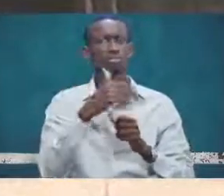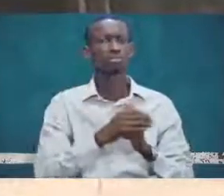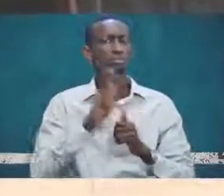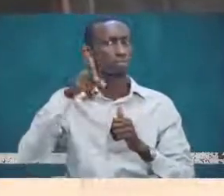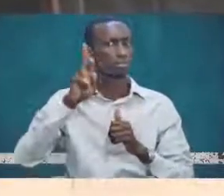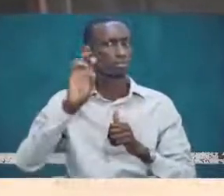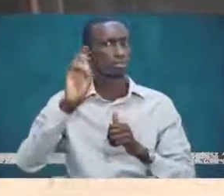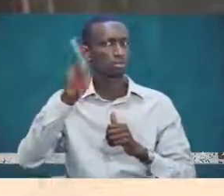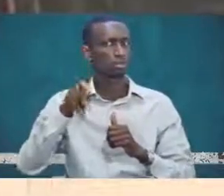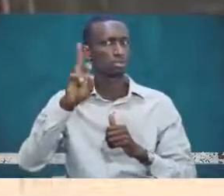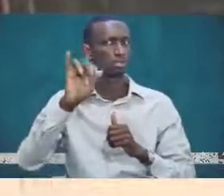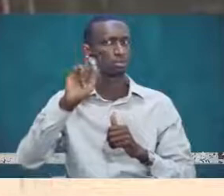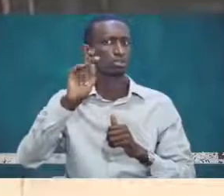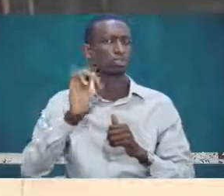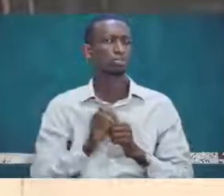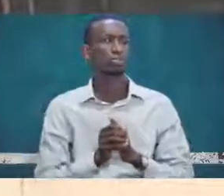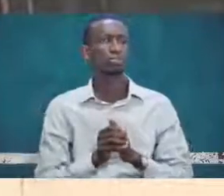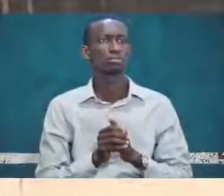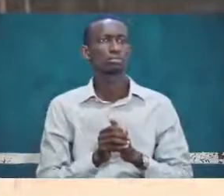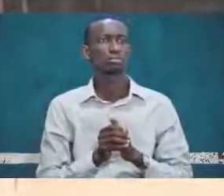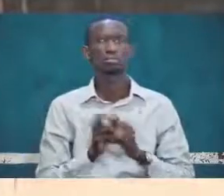5, ratio